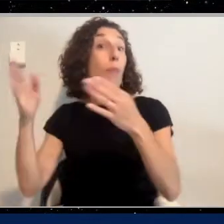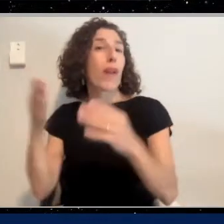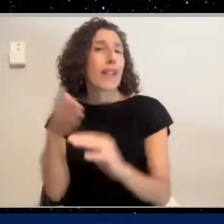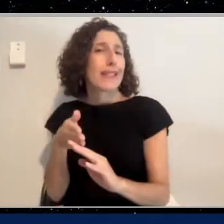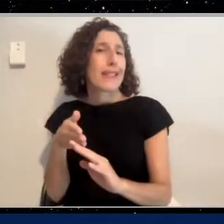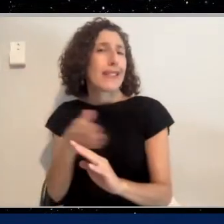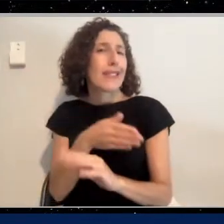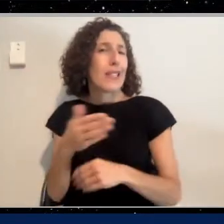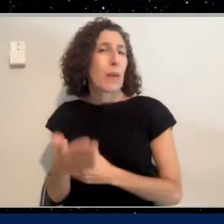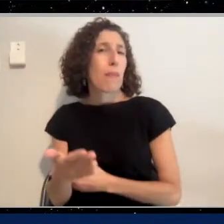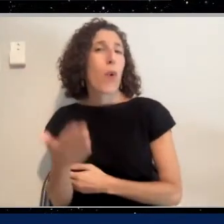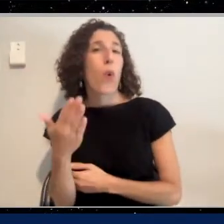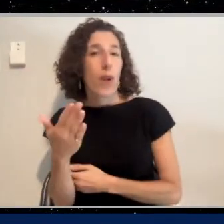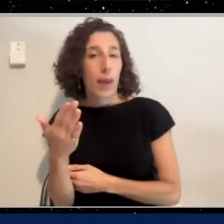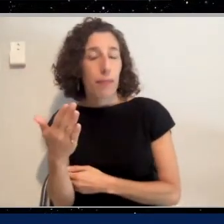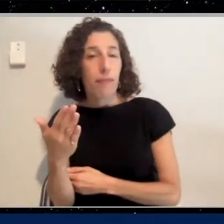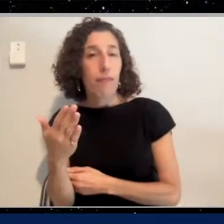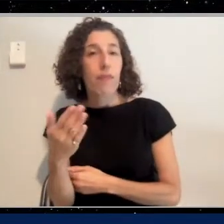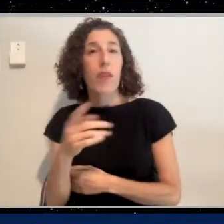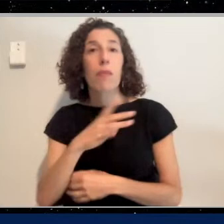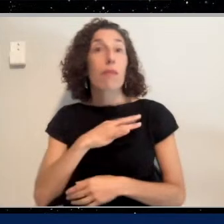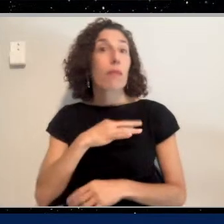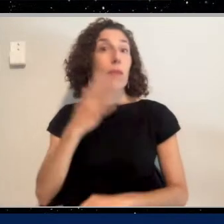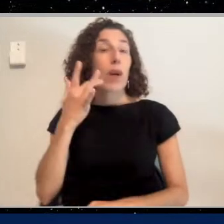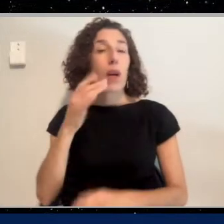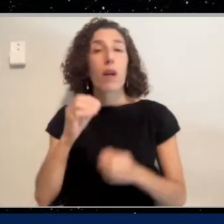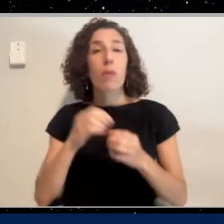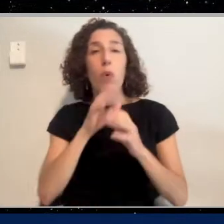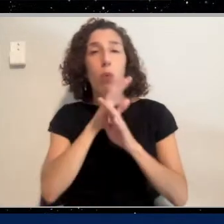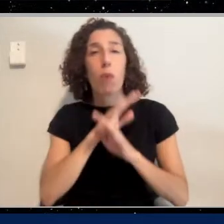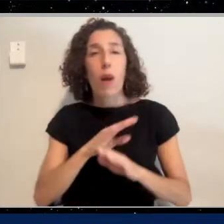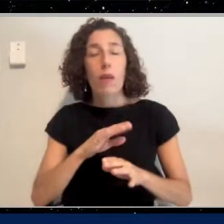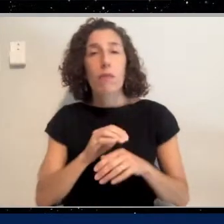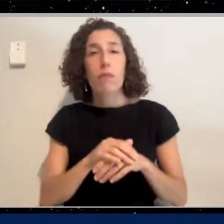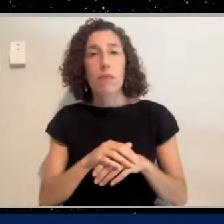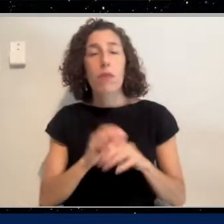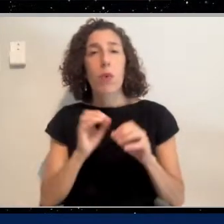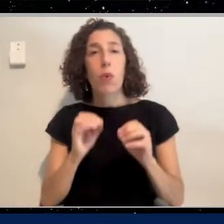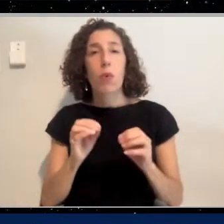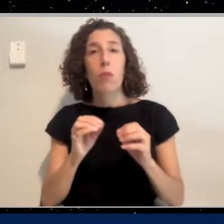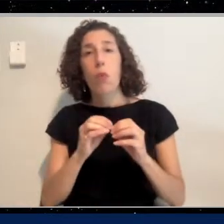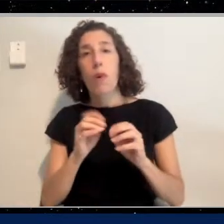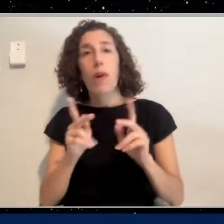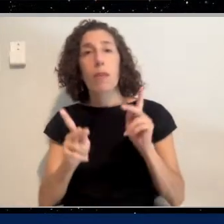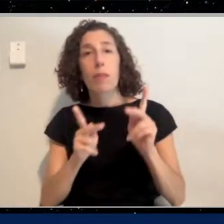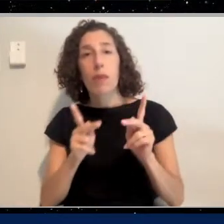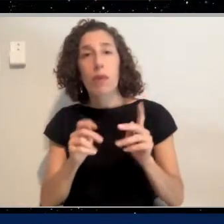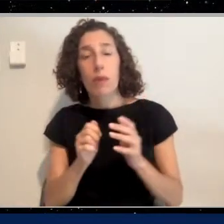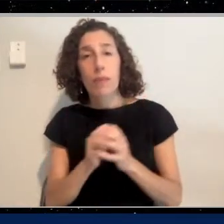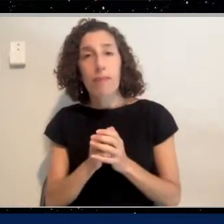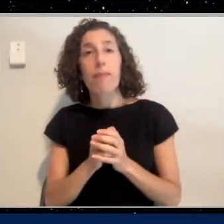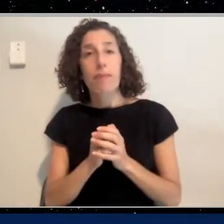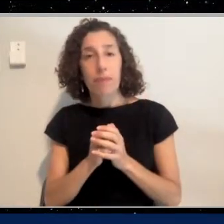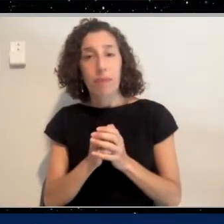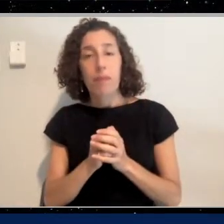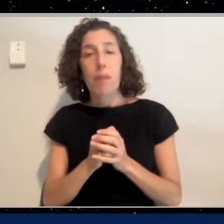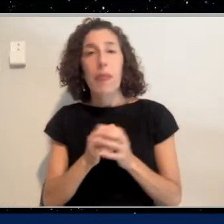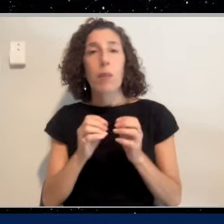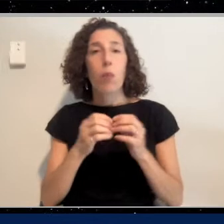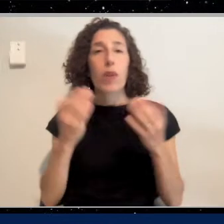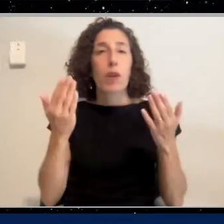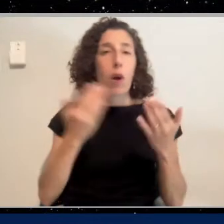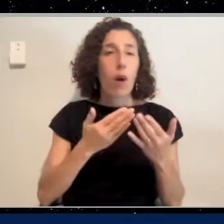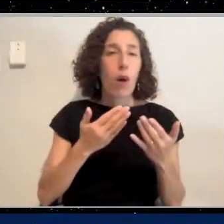a little disruptive for folks. So we turn off our movie that plays when you walk in and the sounds, and we